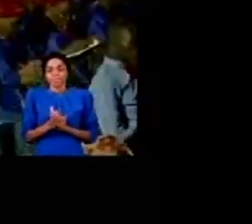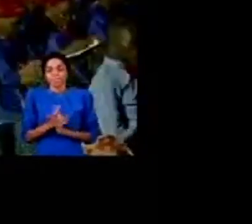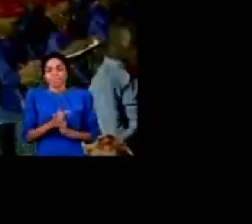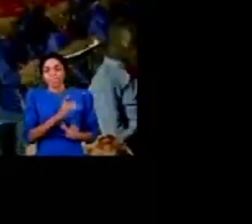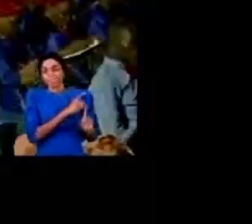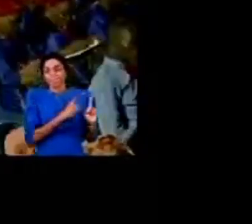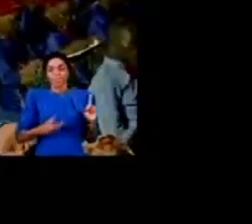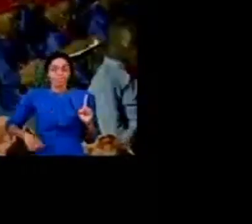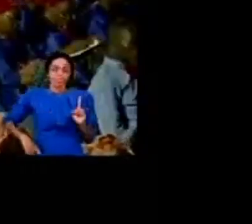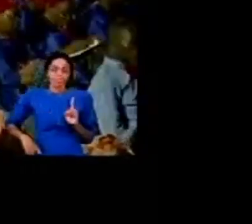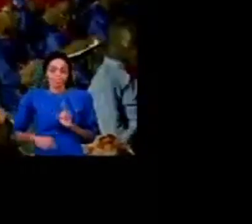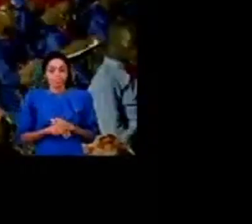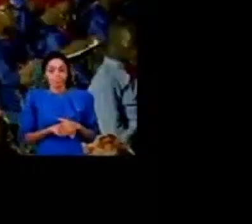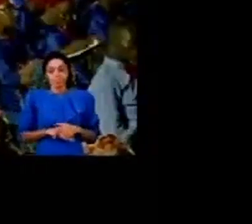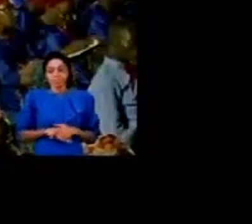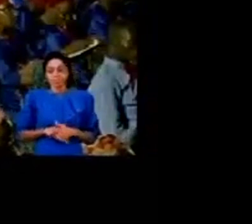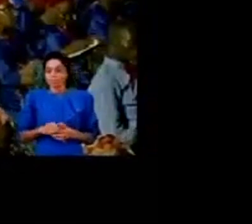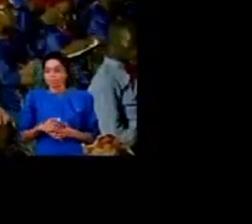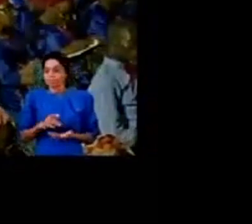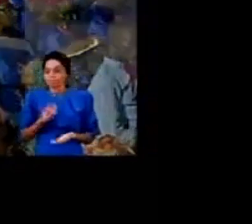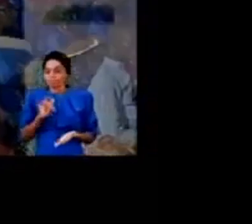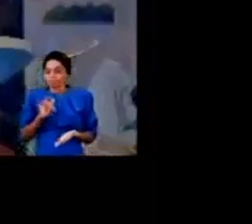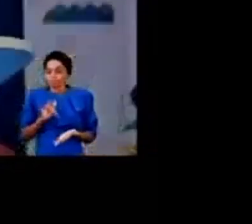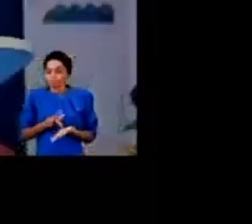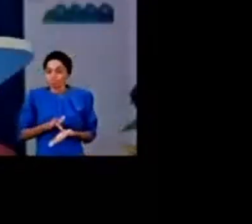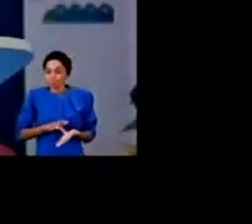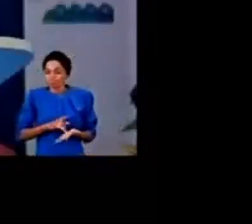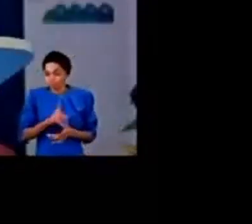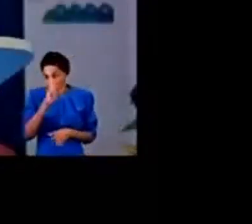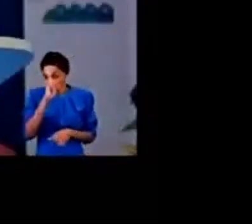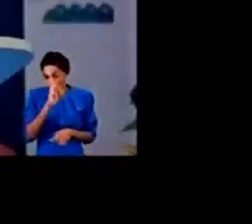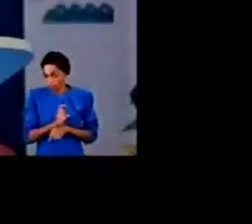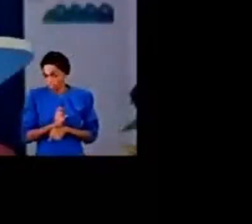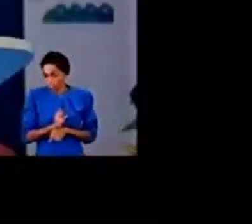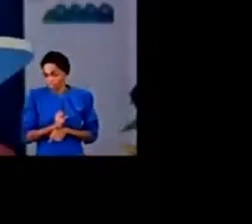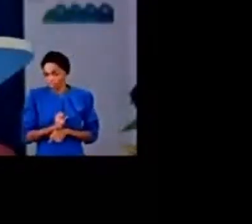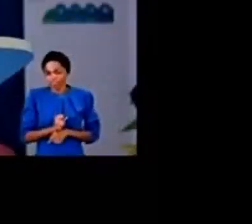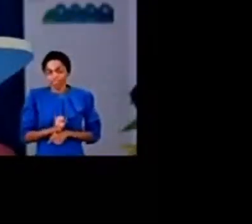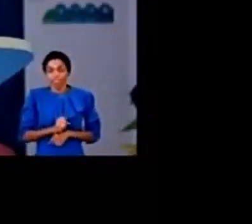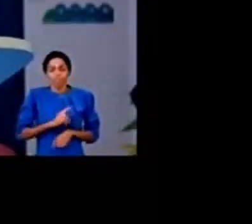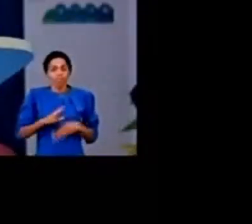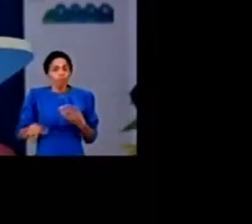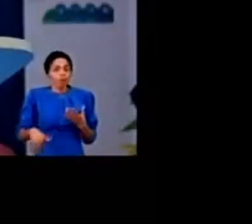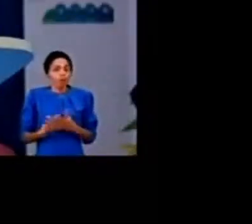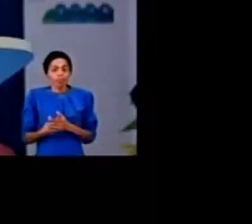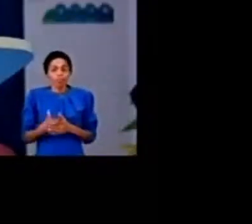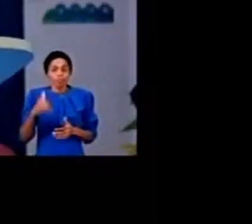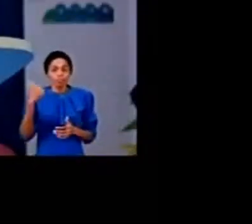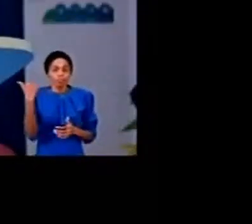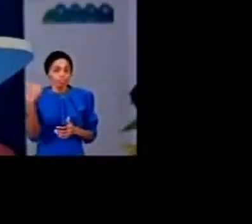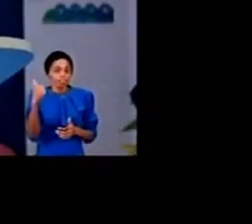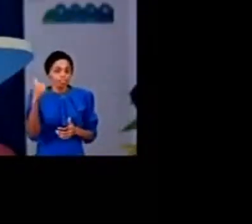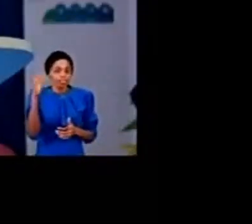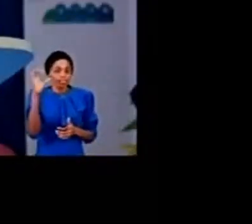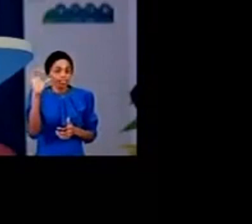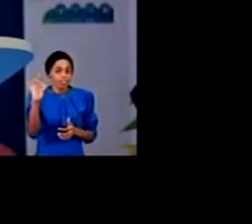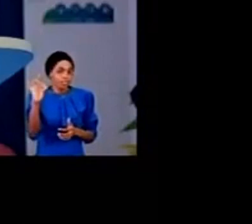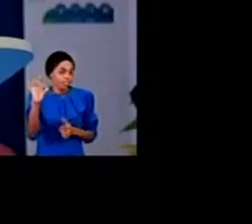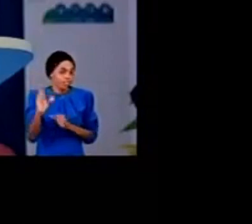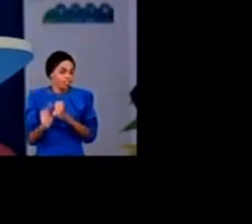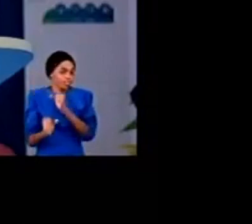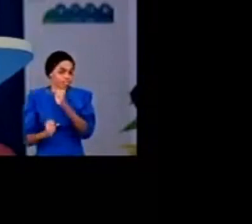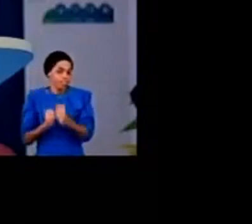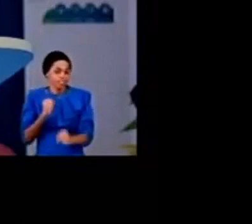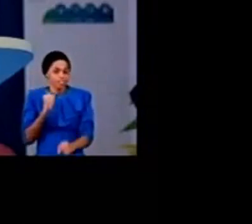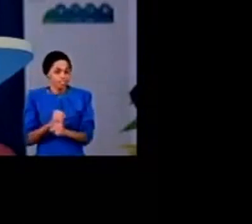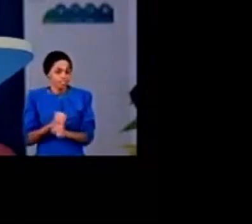heard him very well, I think he mentioned about 15. For all those number of years, let's appreciate